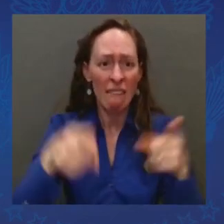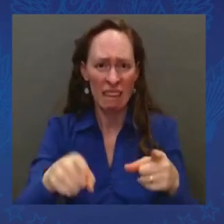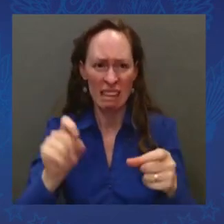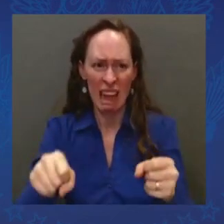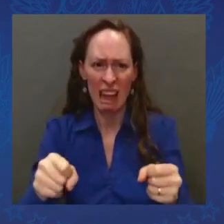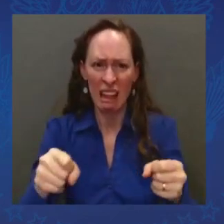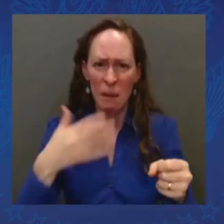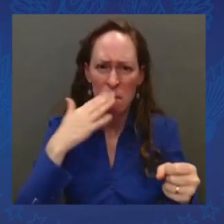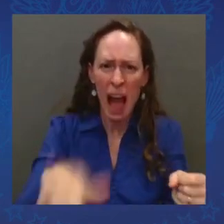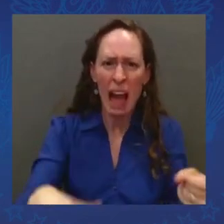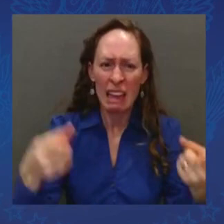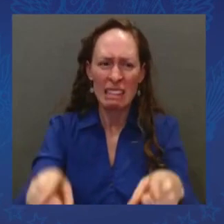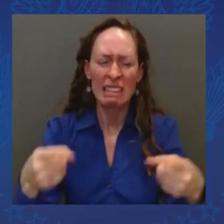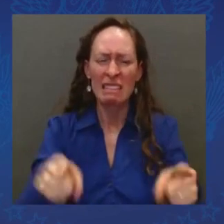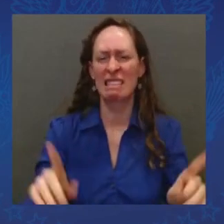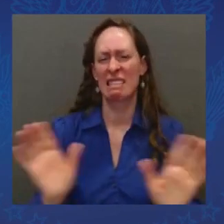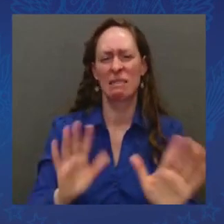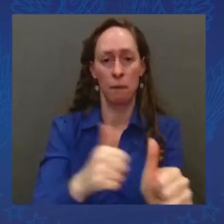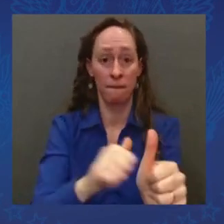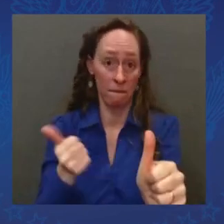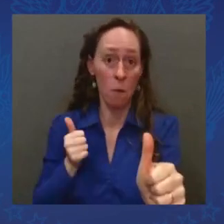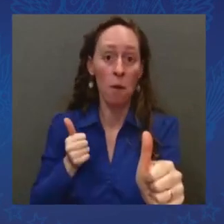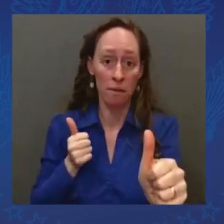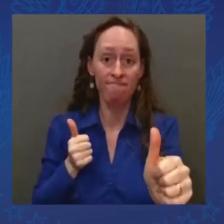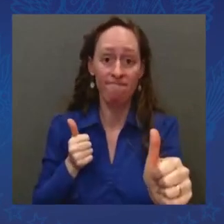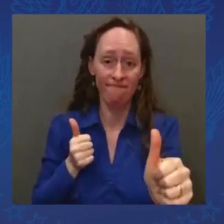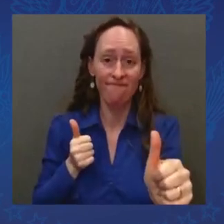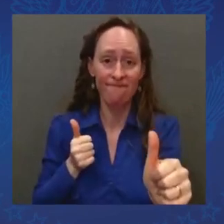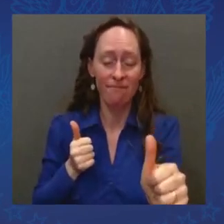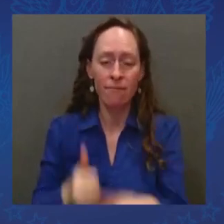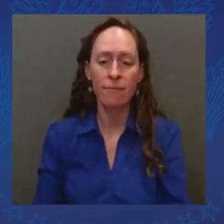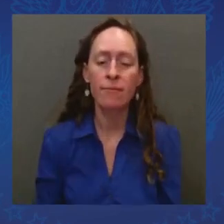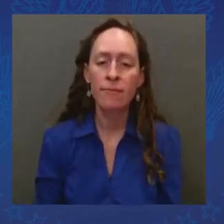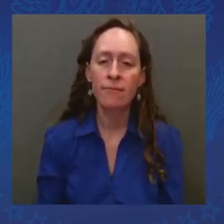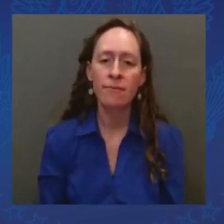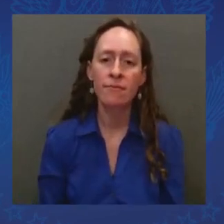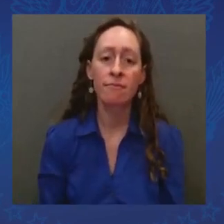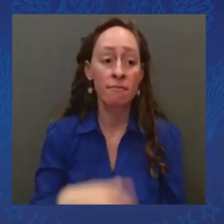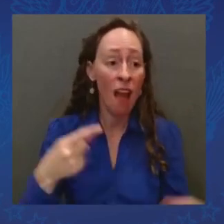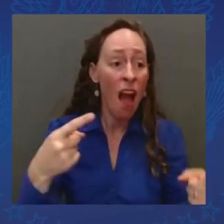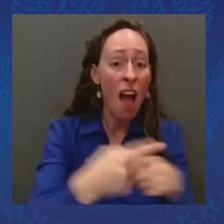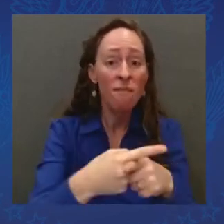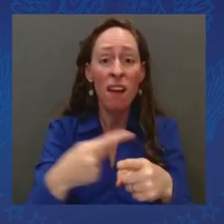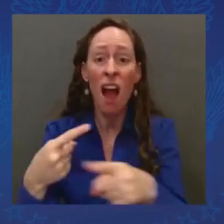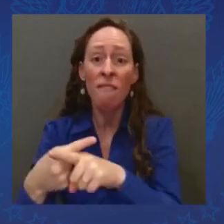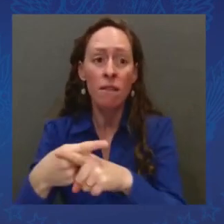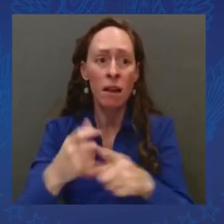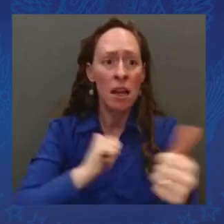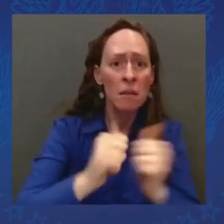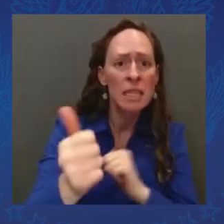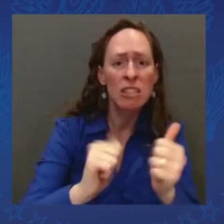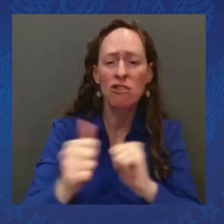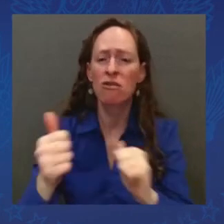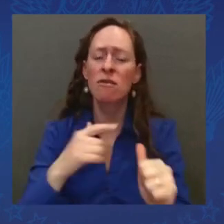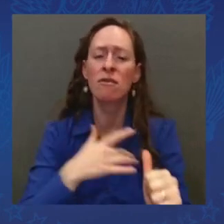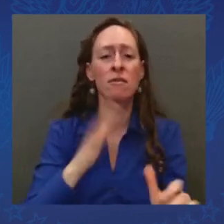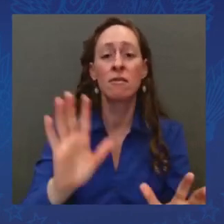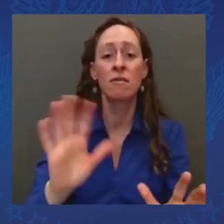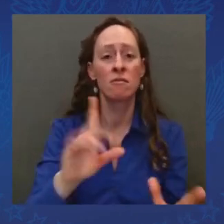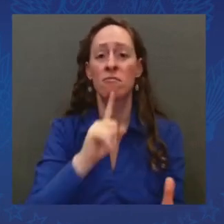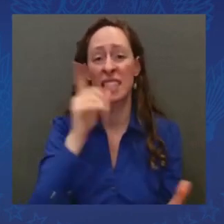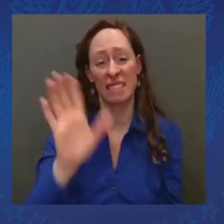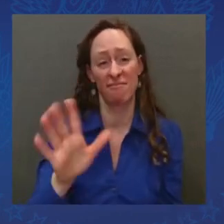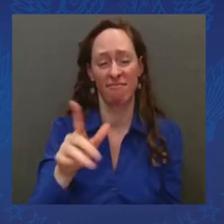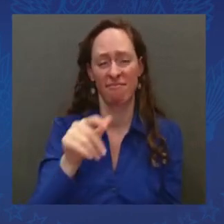times and cannot solve the problems facing China and the United States or the world at large. Planet Earth is